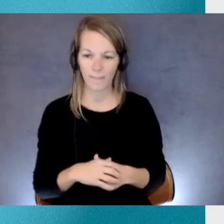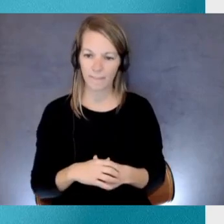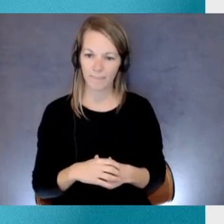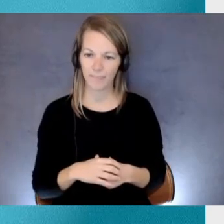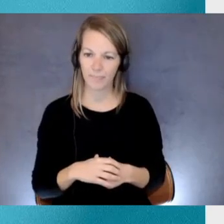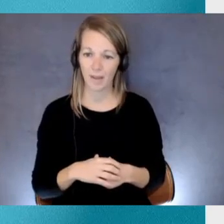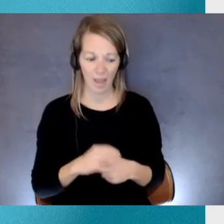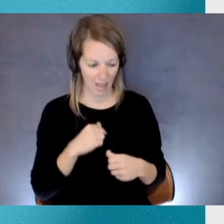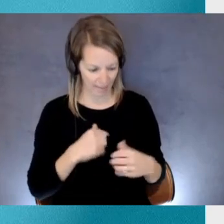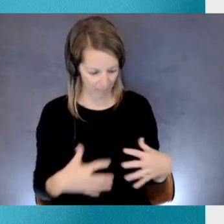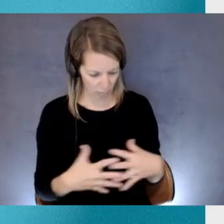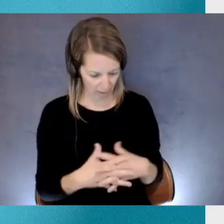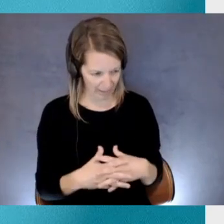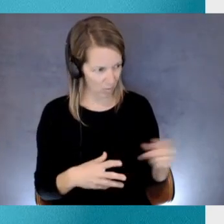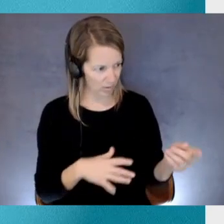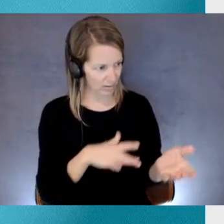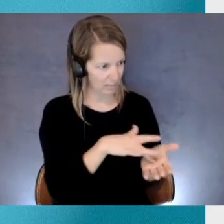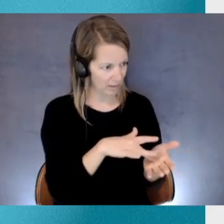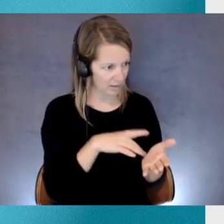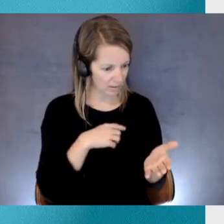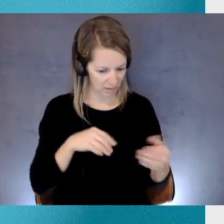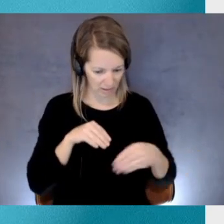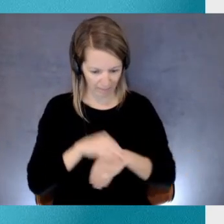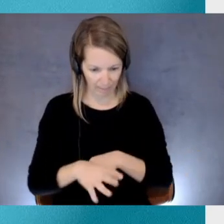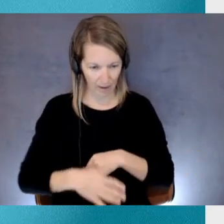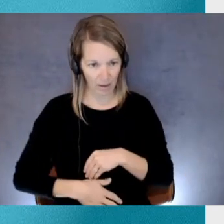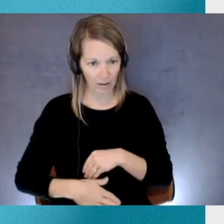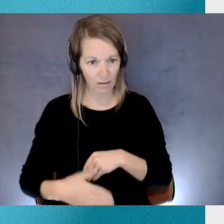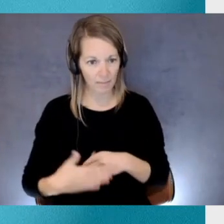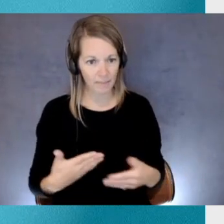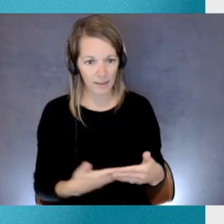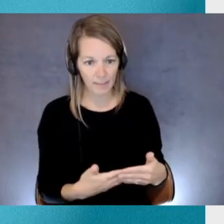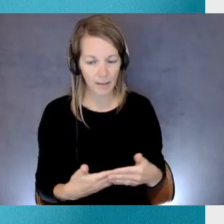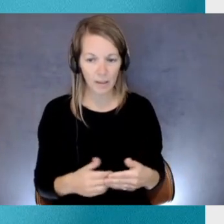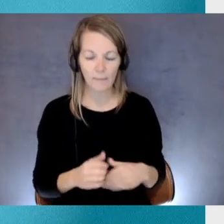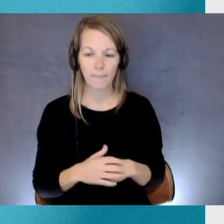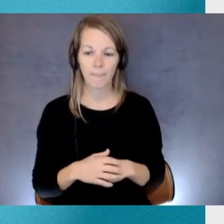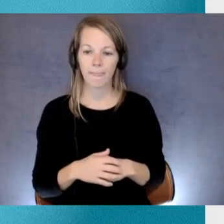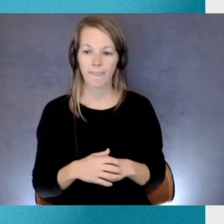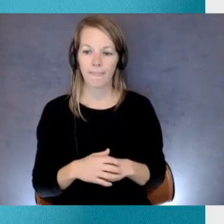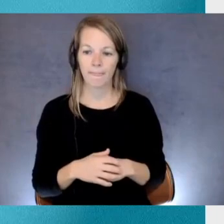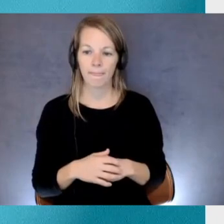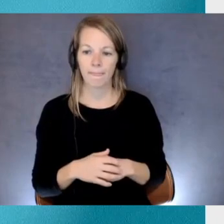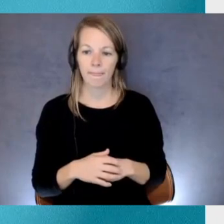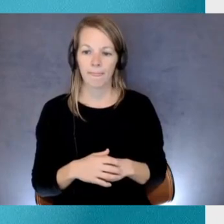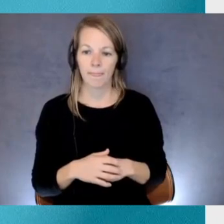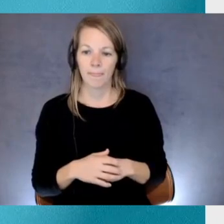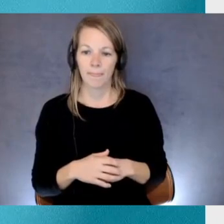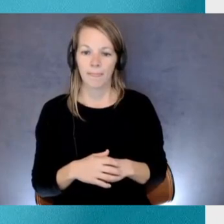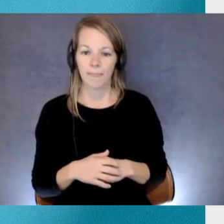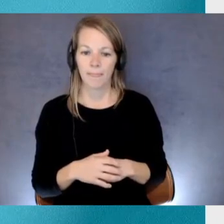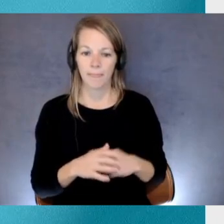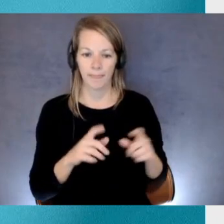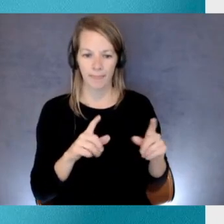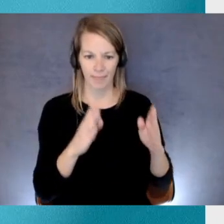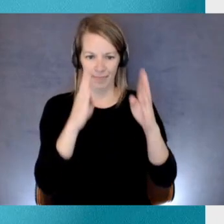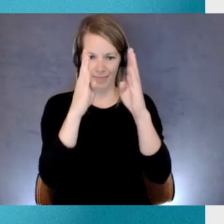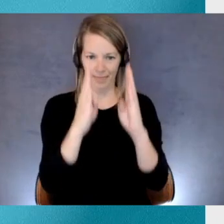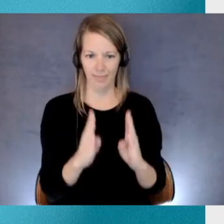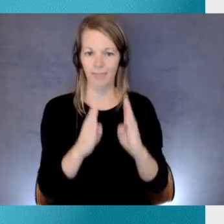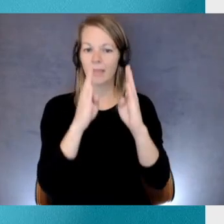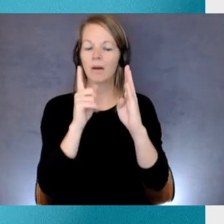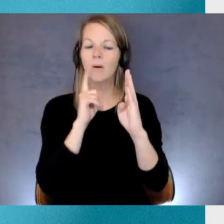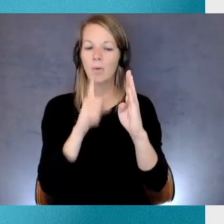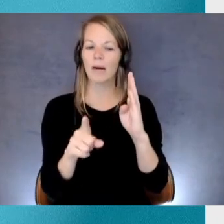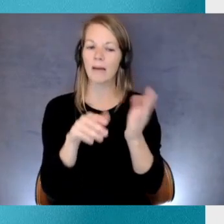I'm pregnant. Will this impact my unborn child? Right. And then moving along, we have this sort of beat where the physician sort